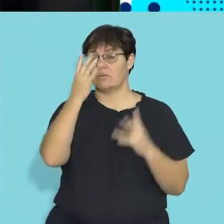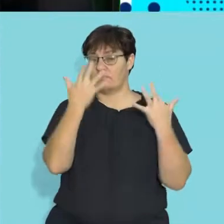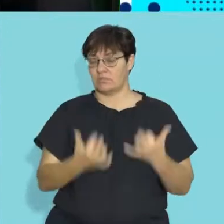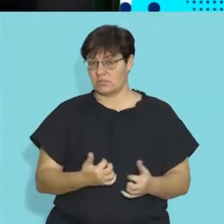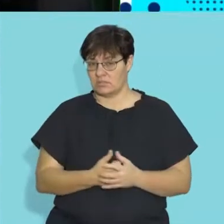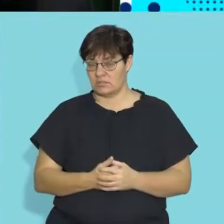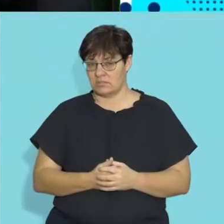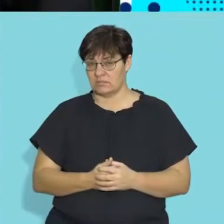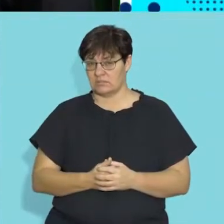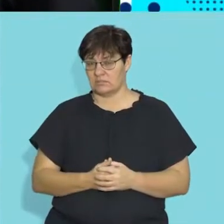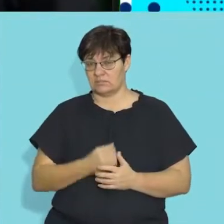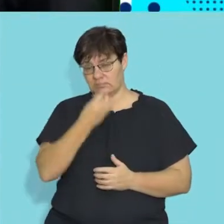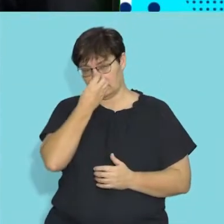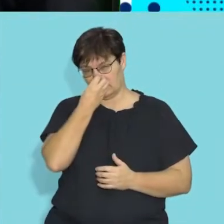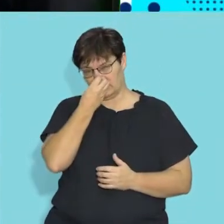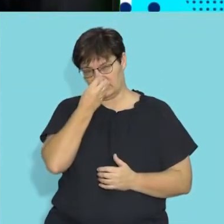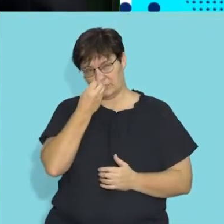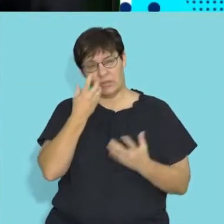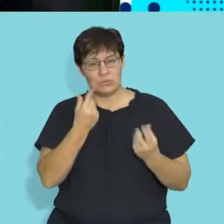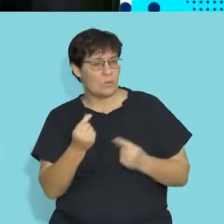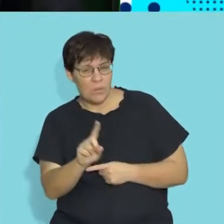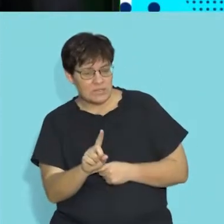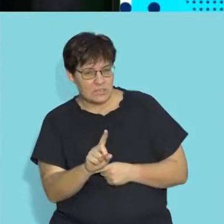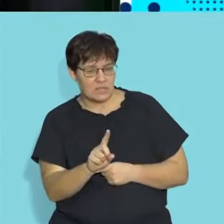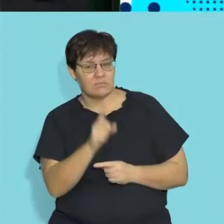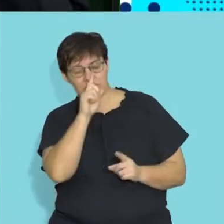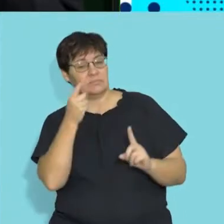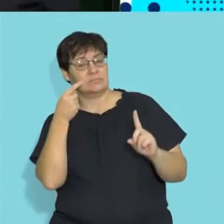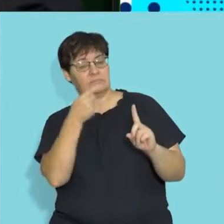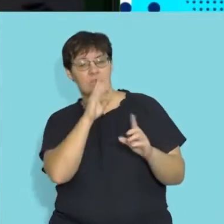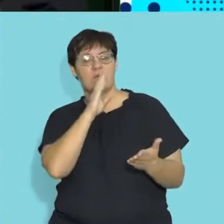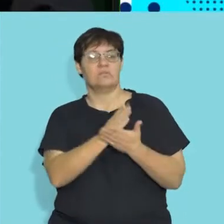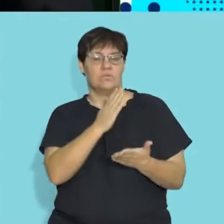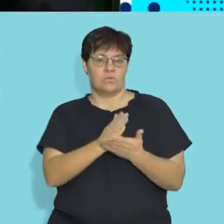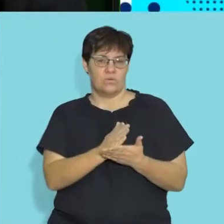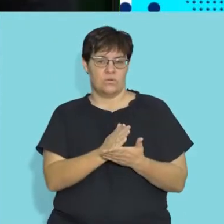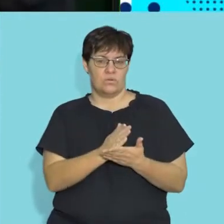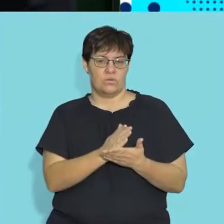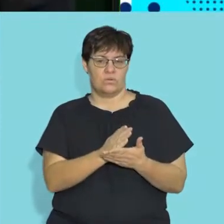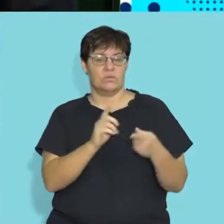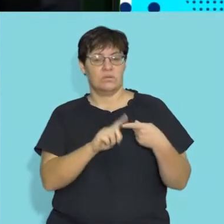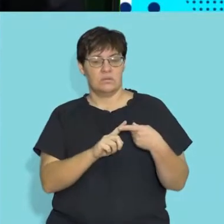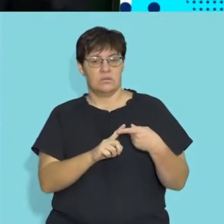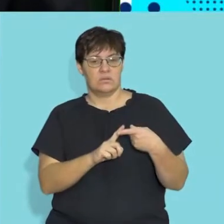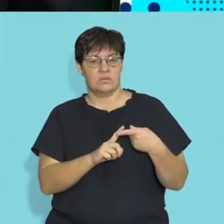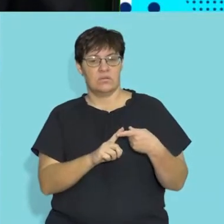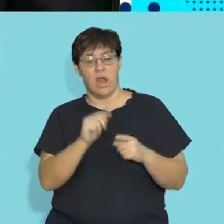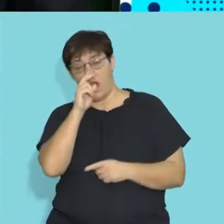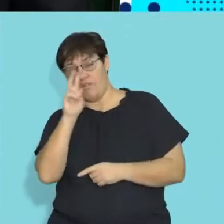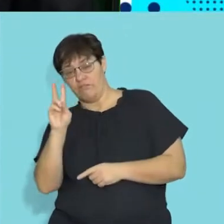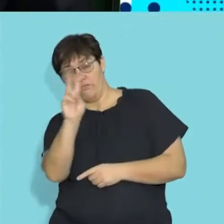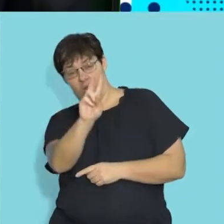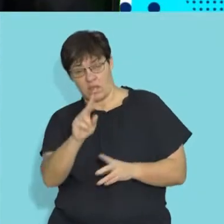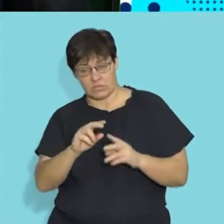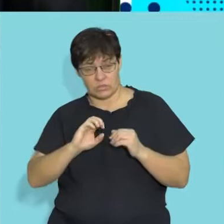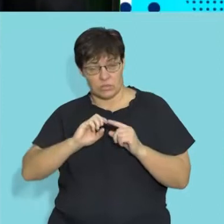budget, it is done with this purpose to ensure that one, it is a forecasting tool,